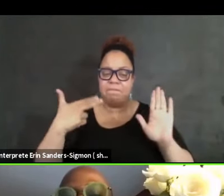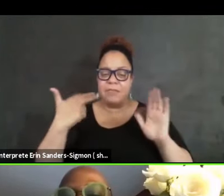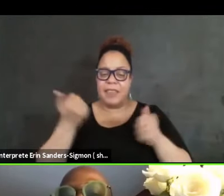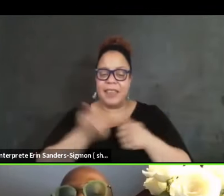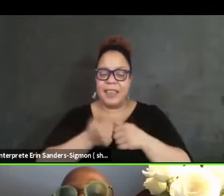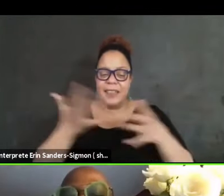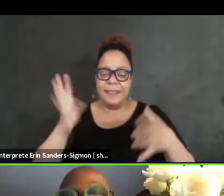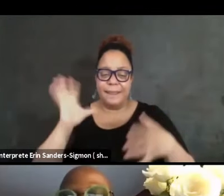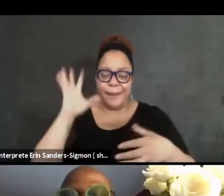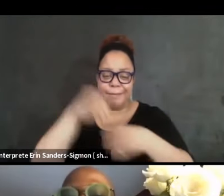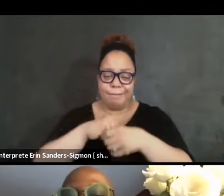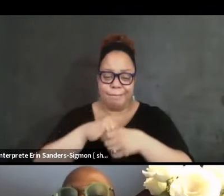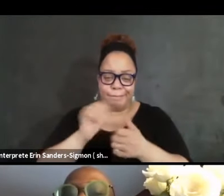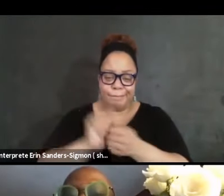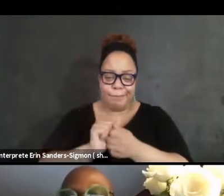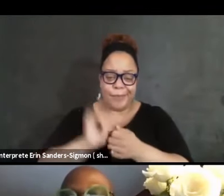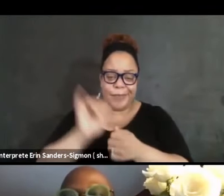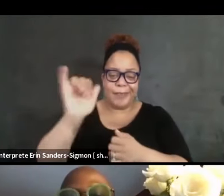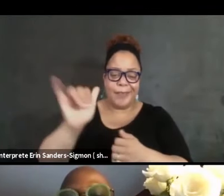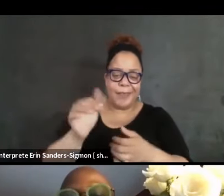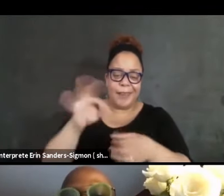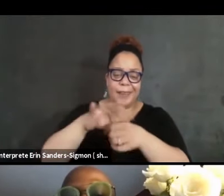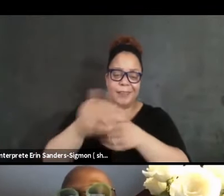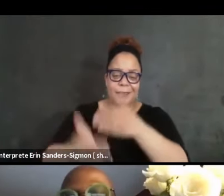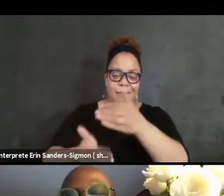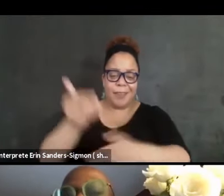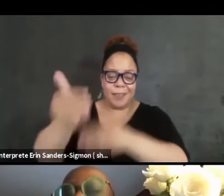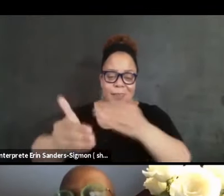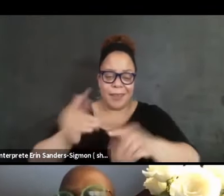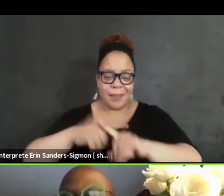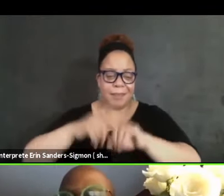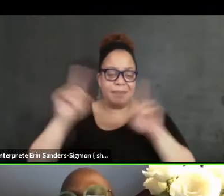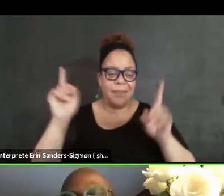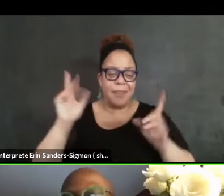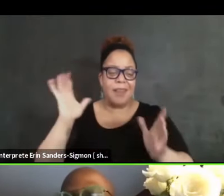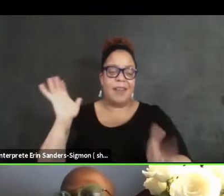their fire and speaking their truth, shaking the